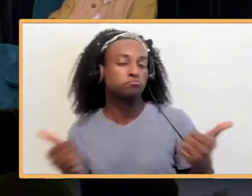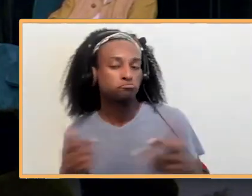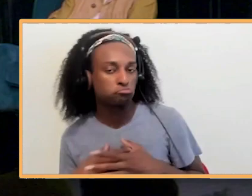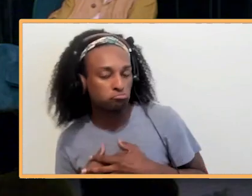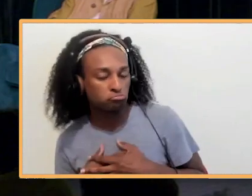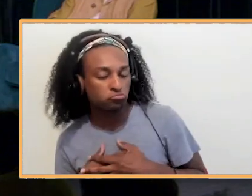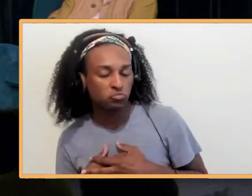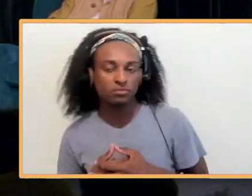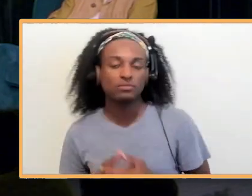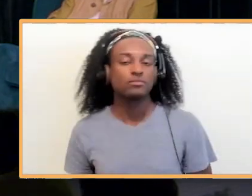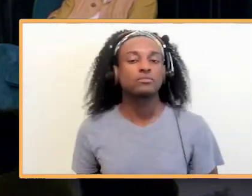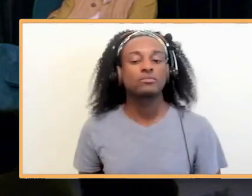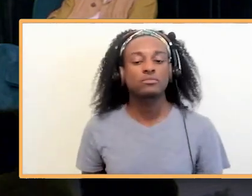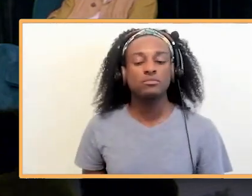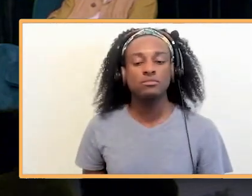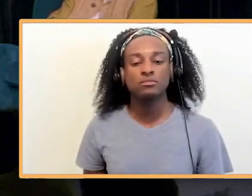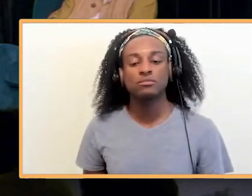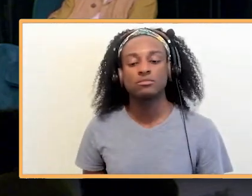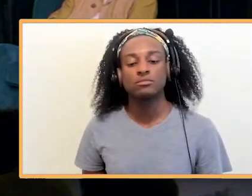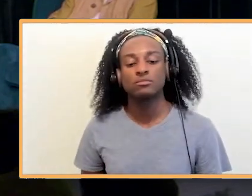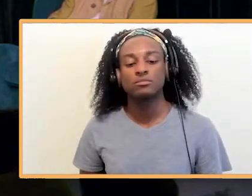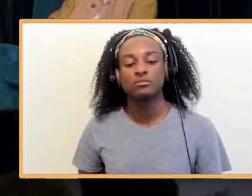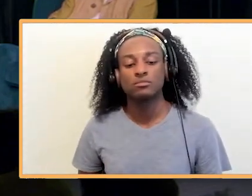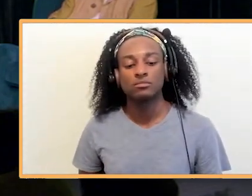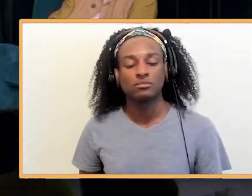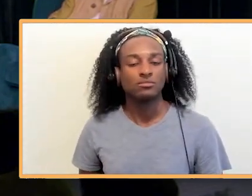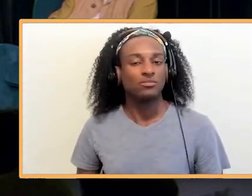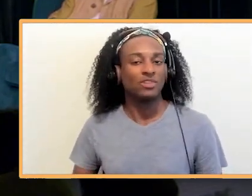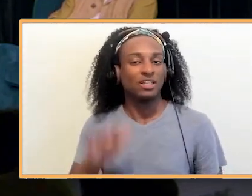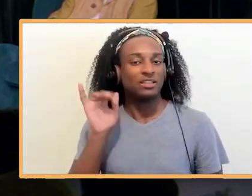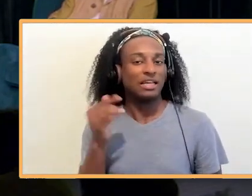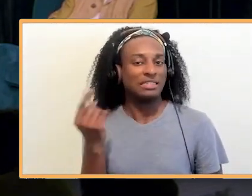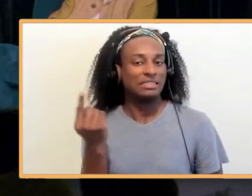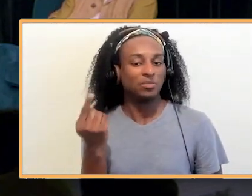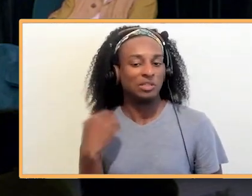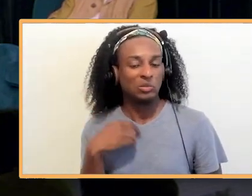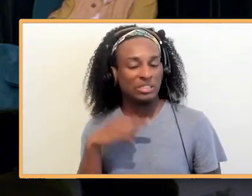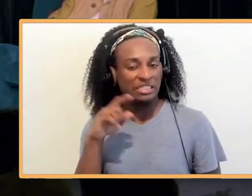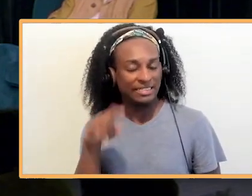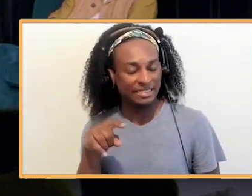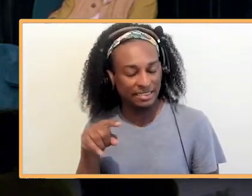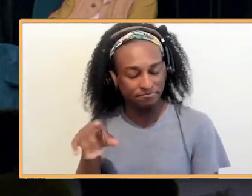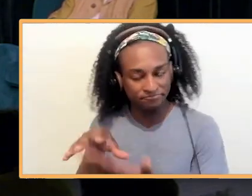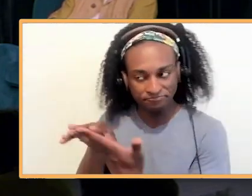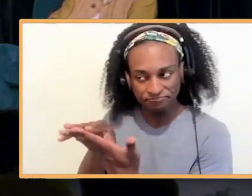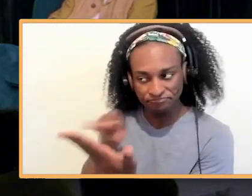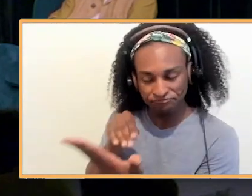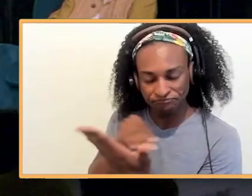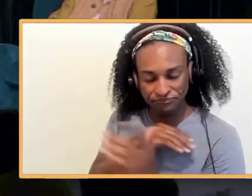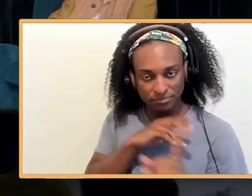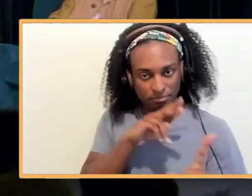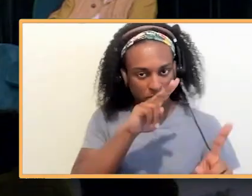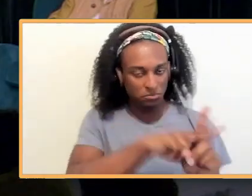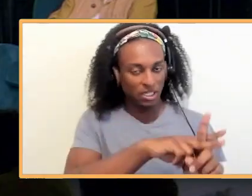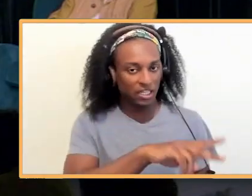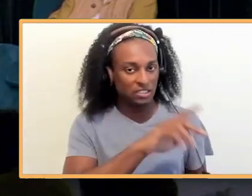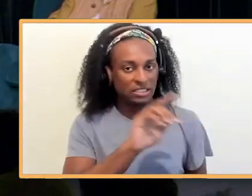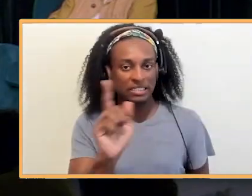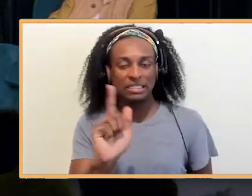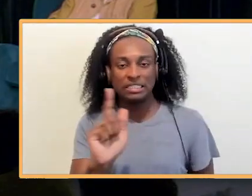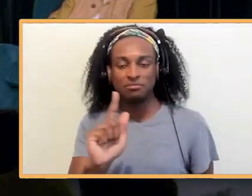the levers that I think we need to learn how to pull when it comes to liberals,